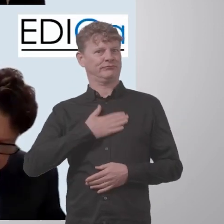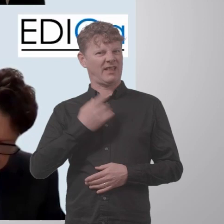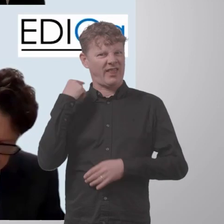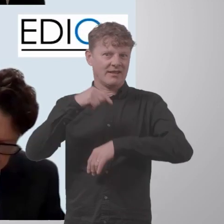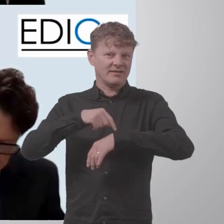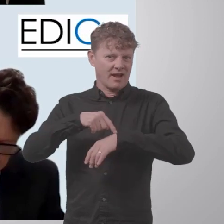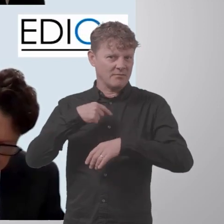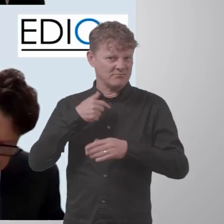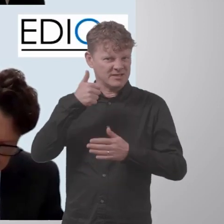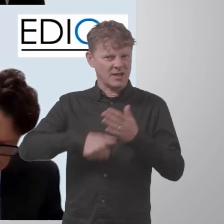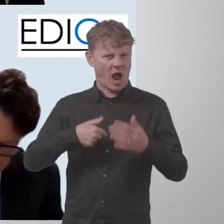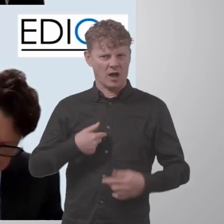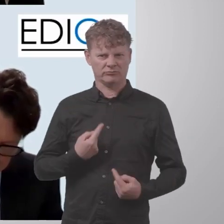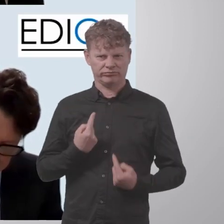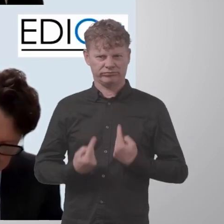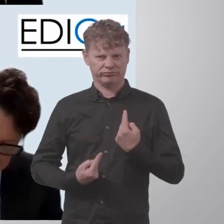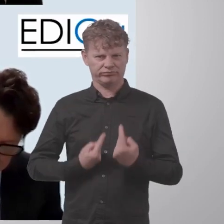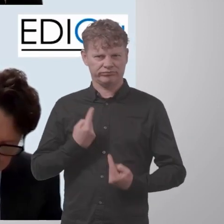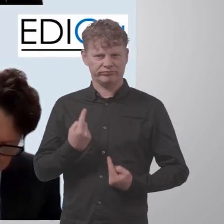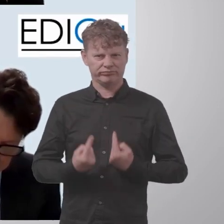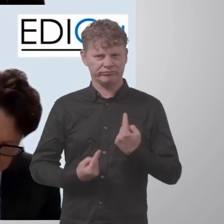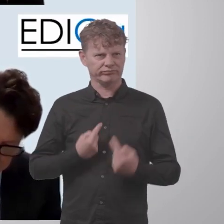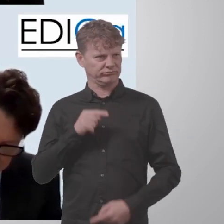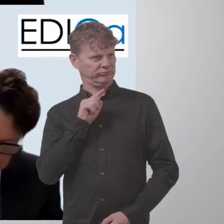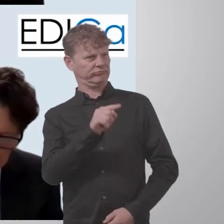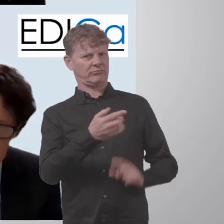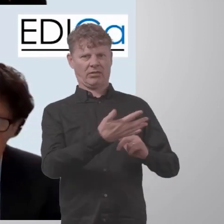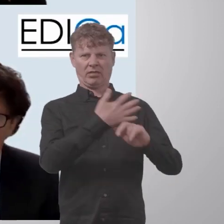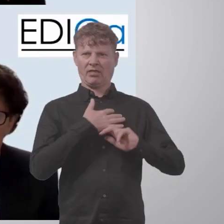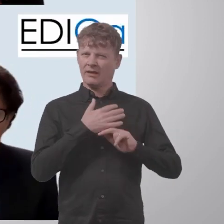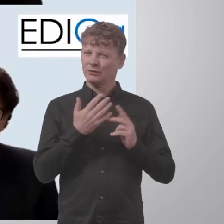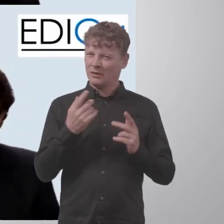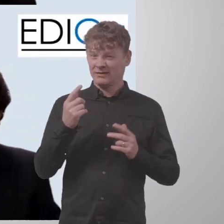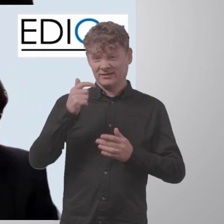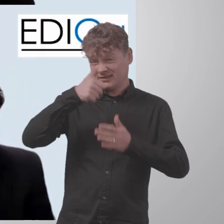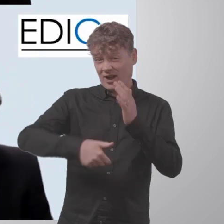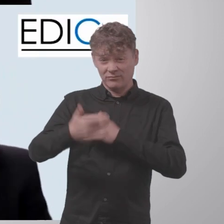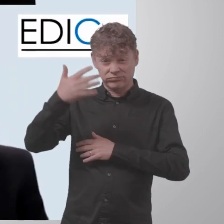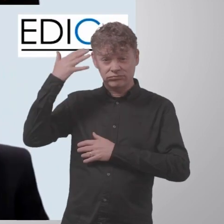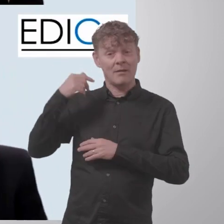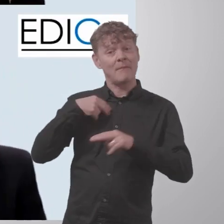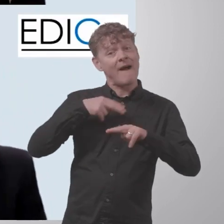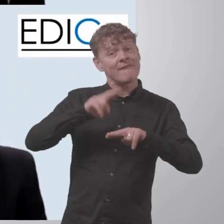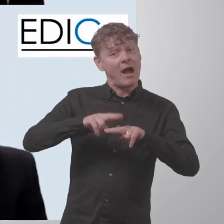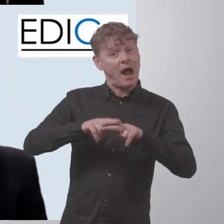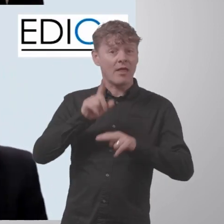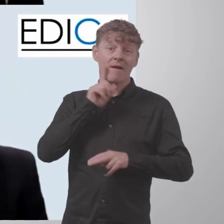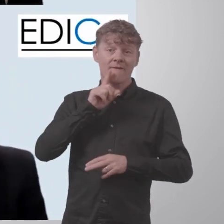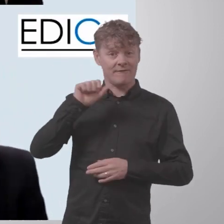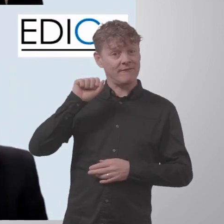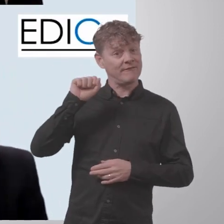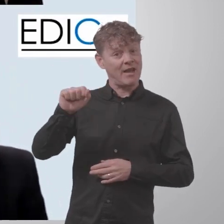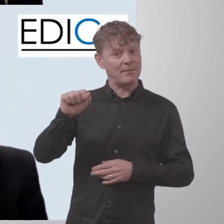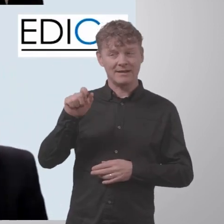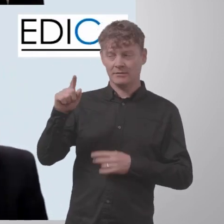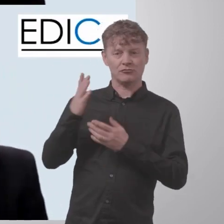these kind of issues. So I think that probably was my starting point. My father is a feminist, and I think he's one of the more influential people in terms of